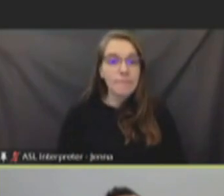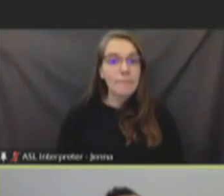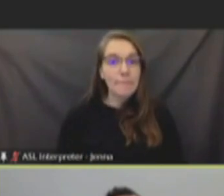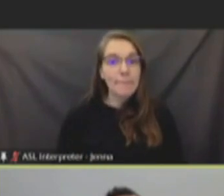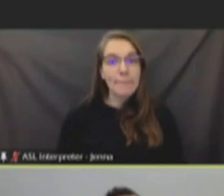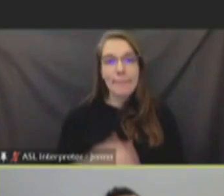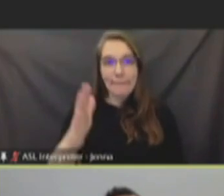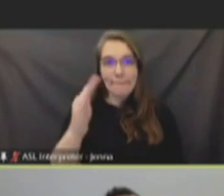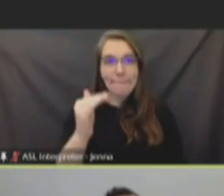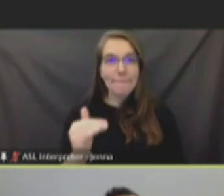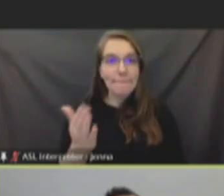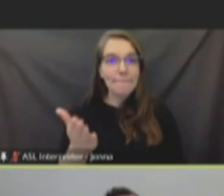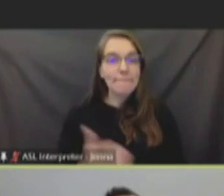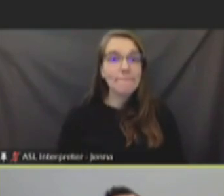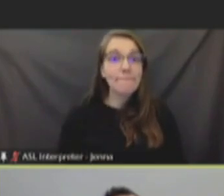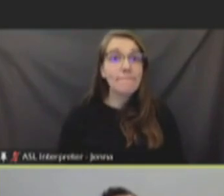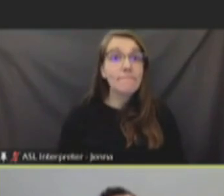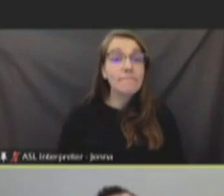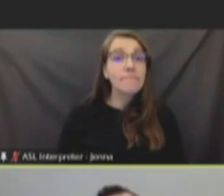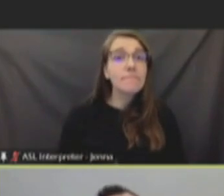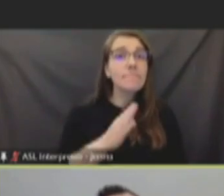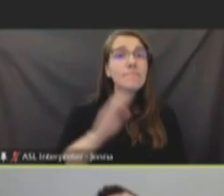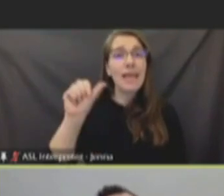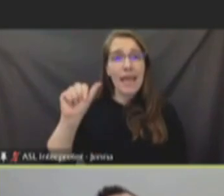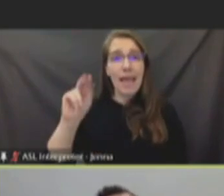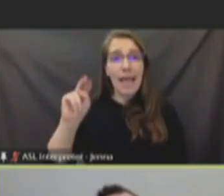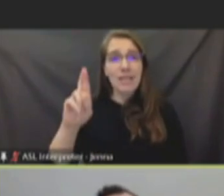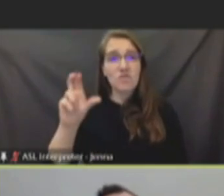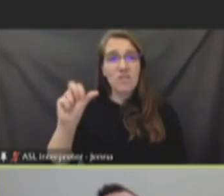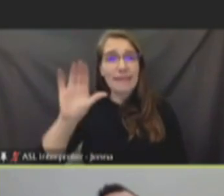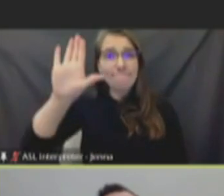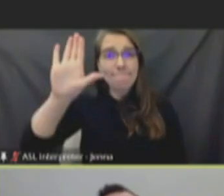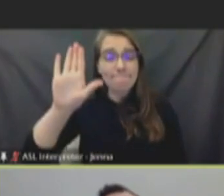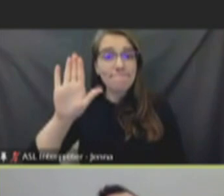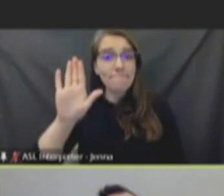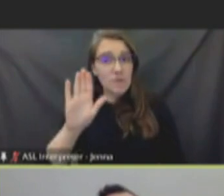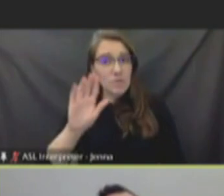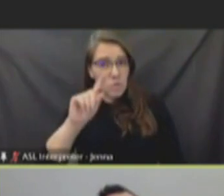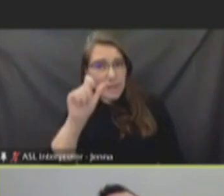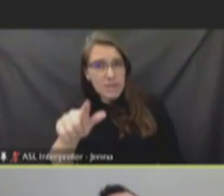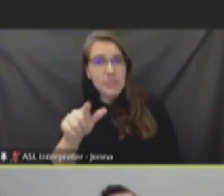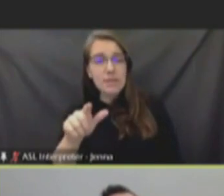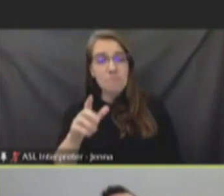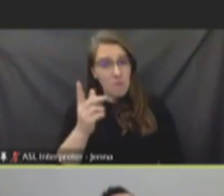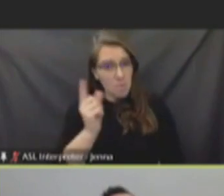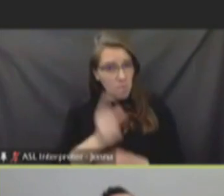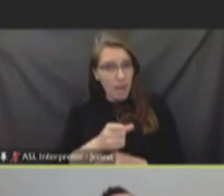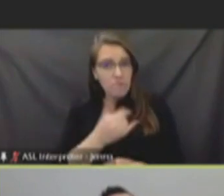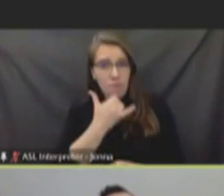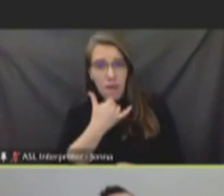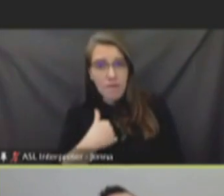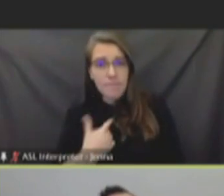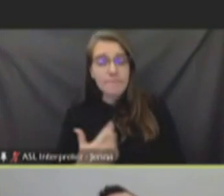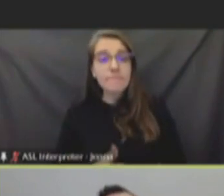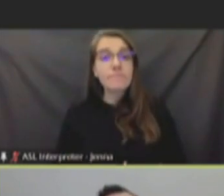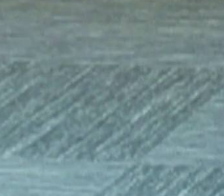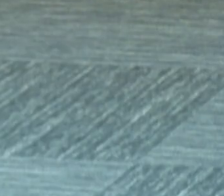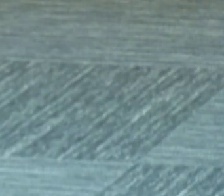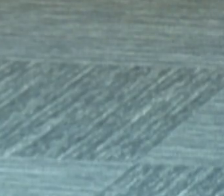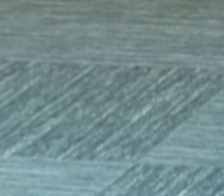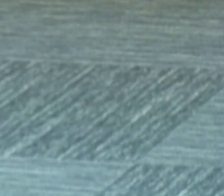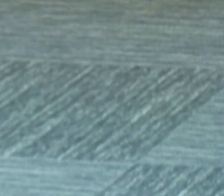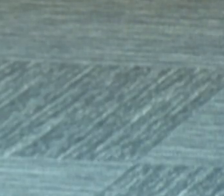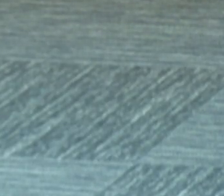next, if there are them. This is Andrea. Just a quick question. I want to make sure I'm right on this. You can show proof of vaccination for